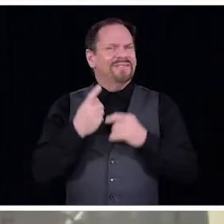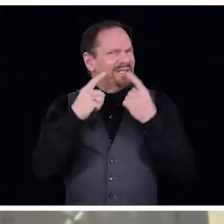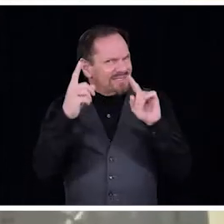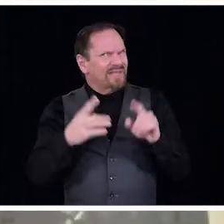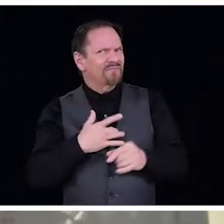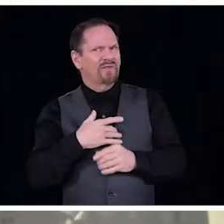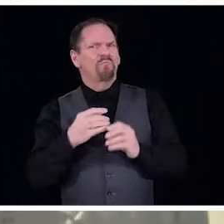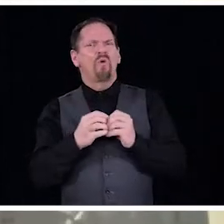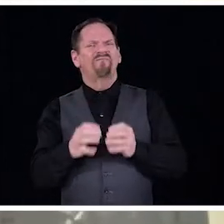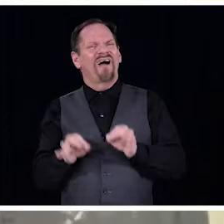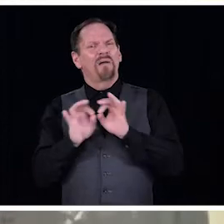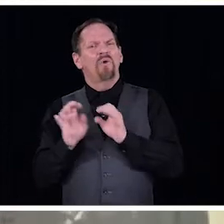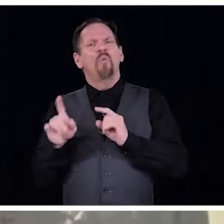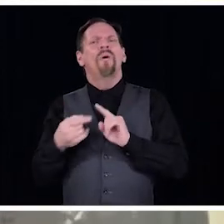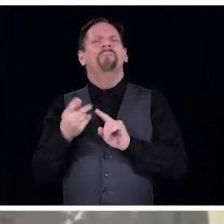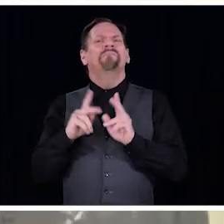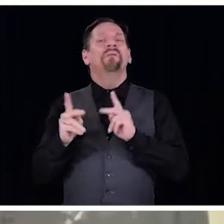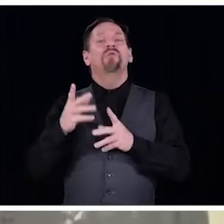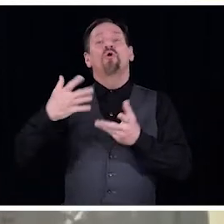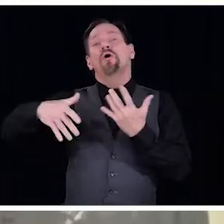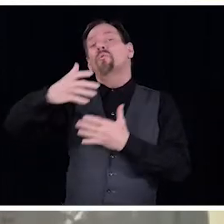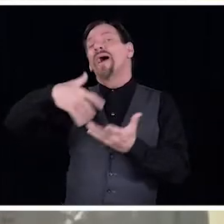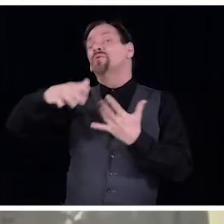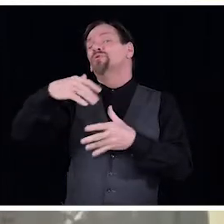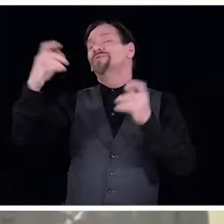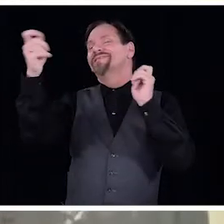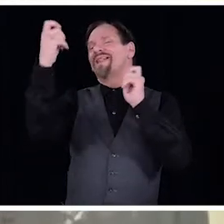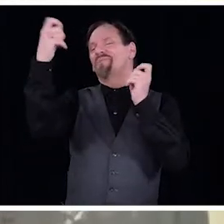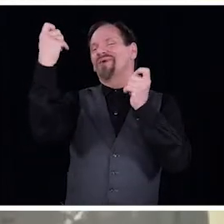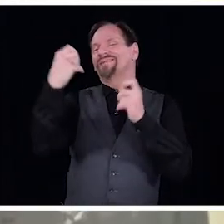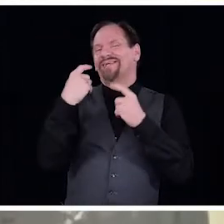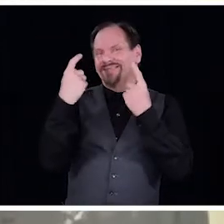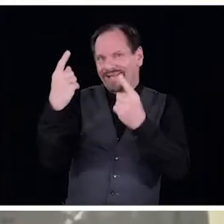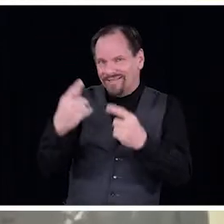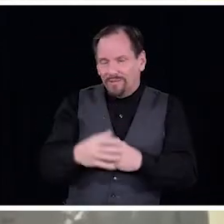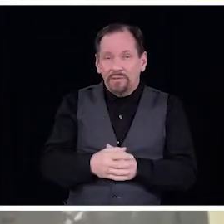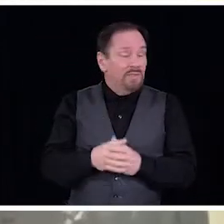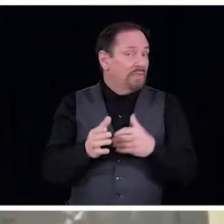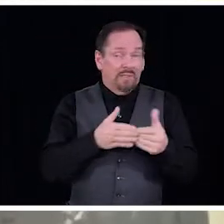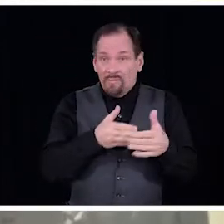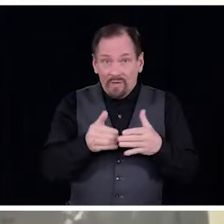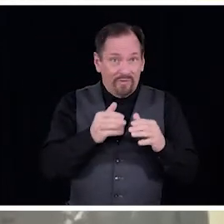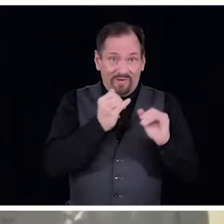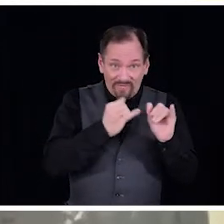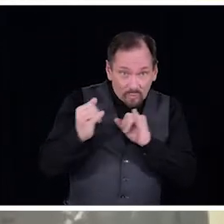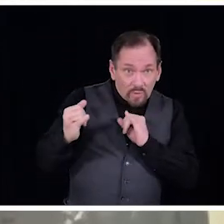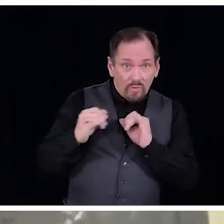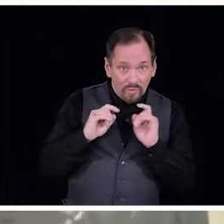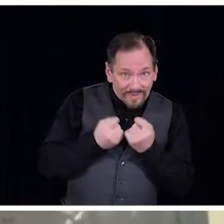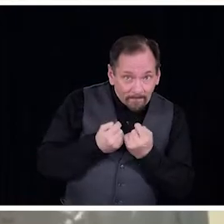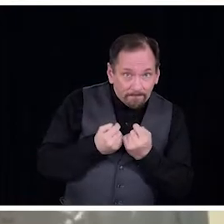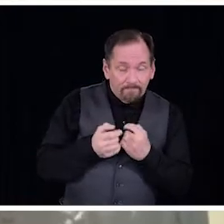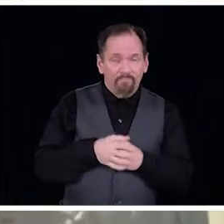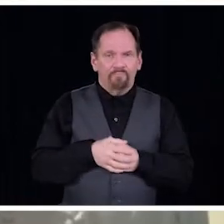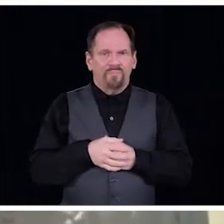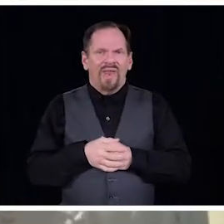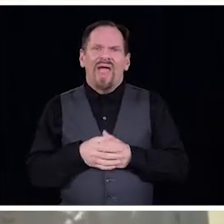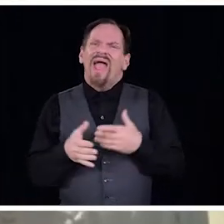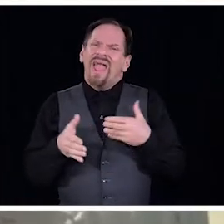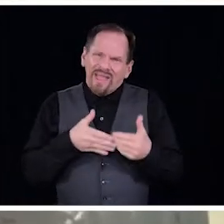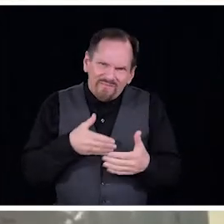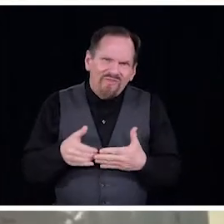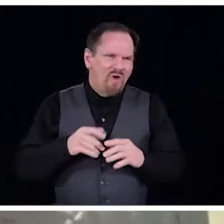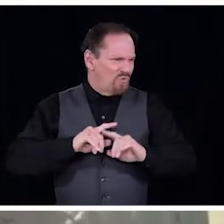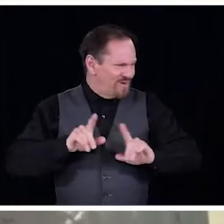when you have people around you to celebrate those successes, whether they be individual or as a team. Even though we all come